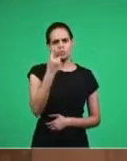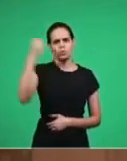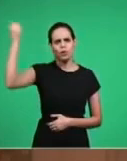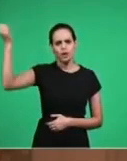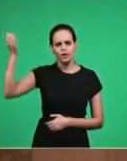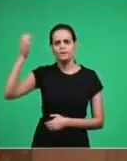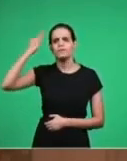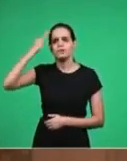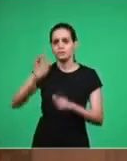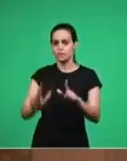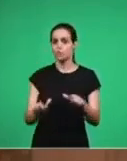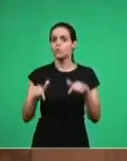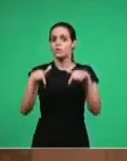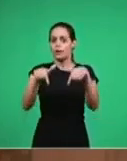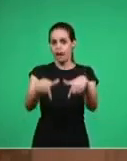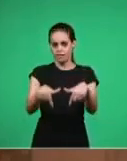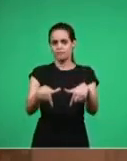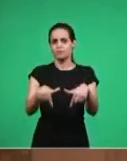work.